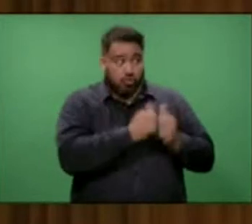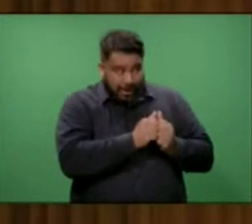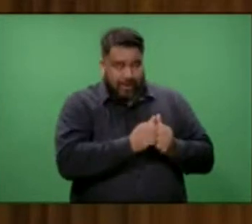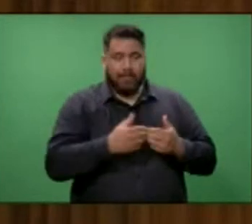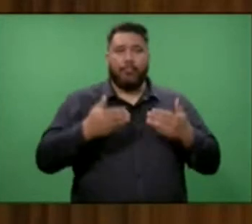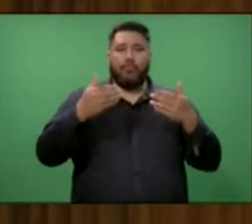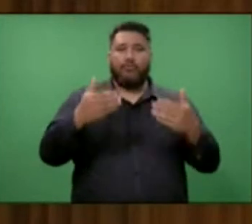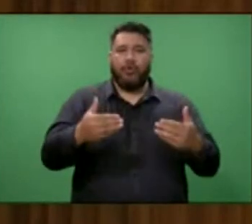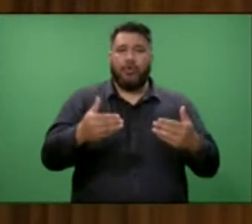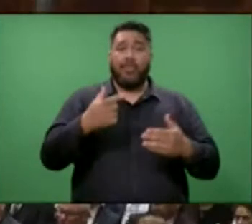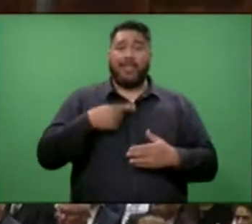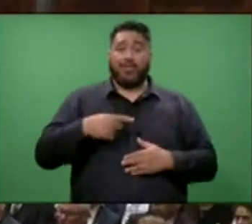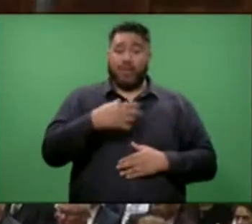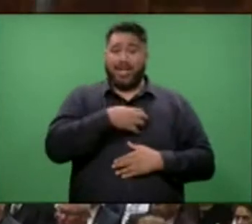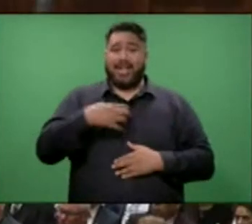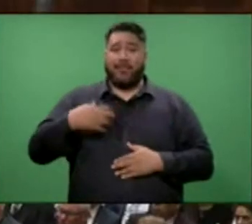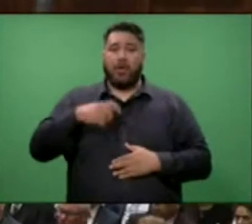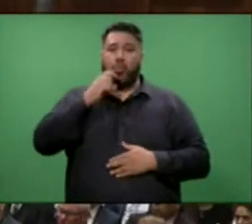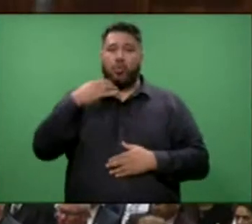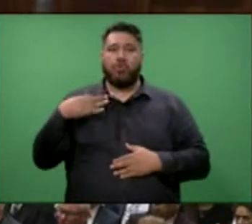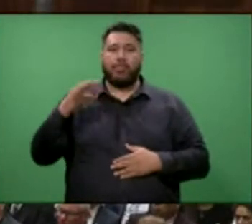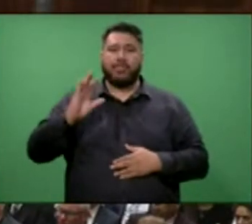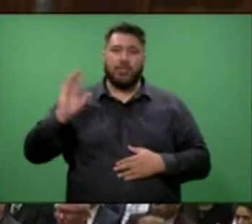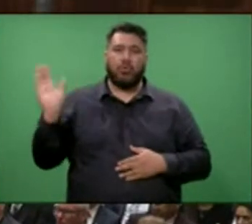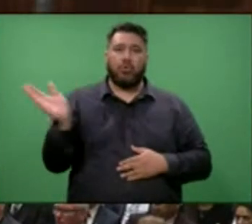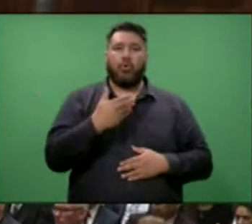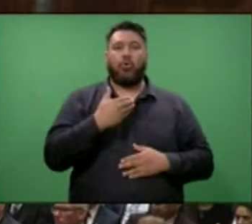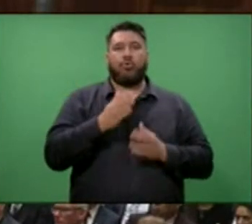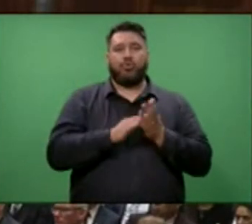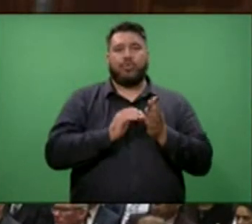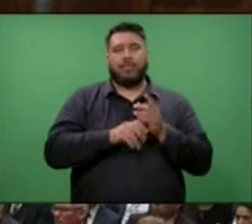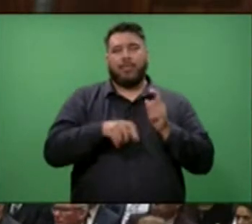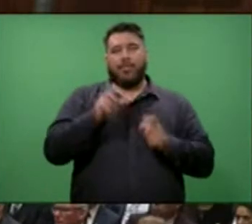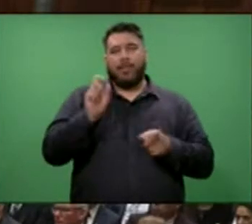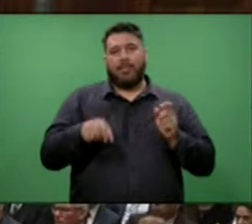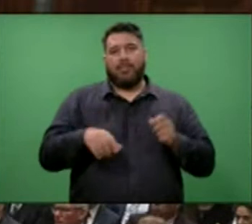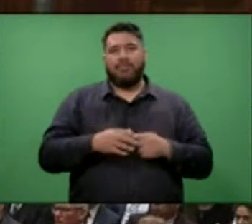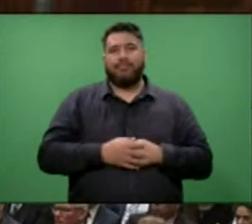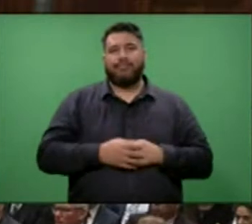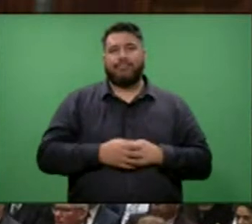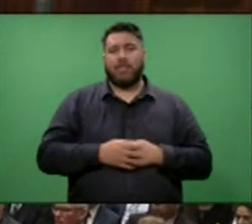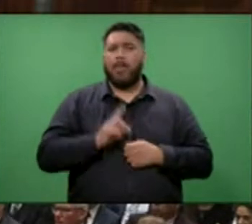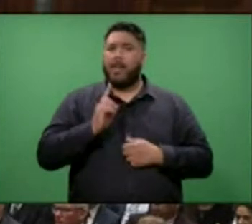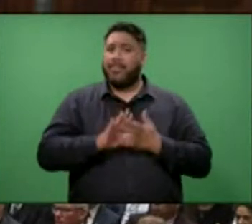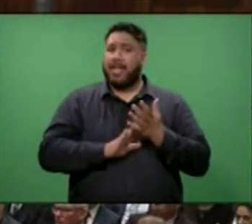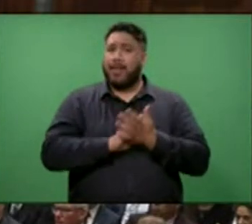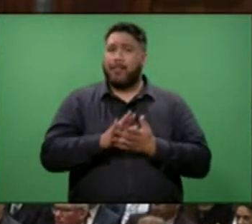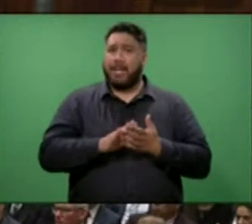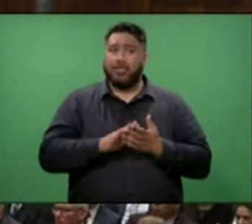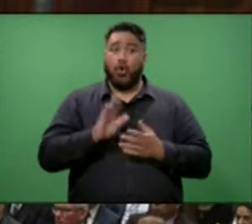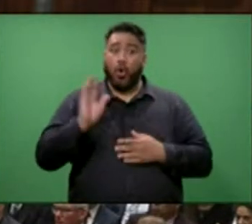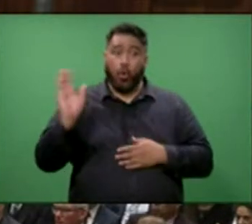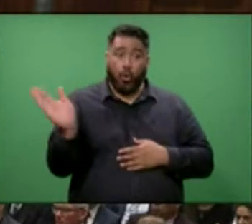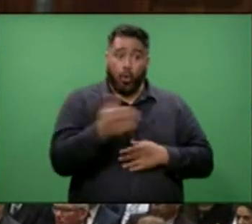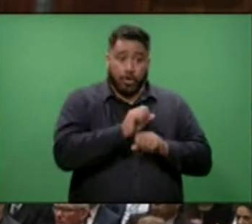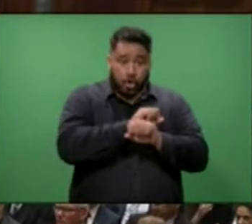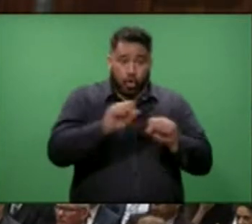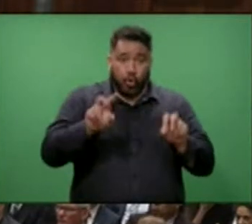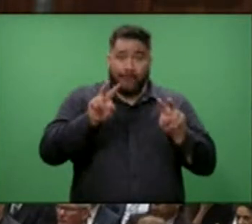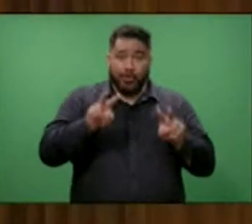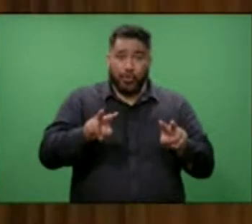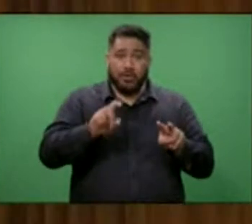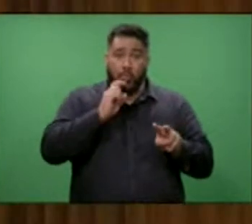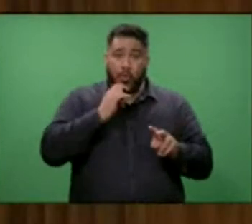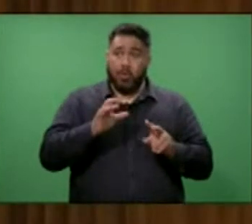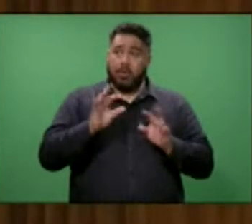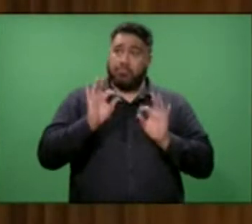Zealanders. That does not mean that it can or will represent the views of every New Zealander all of the time.